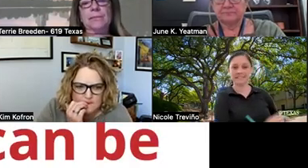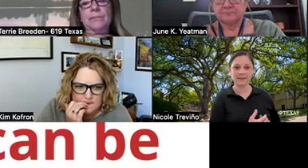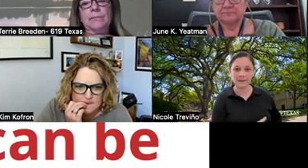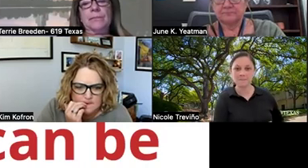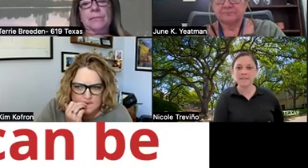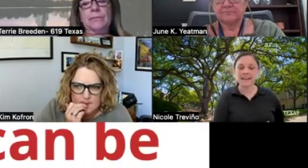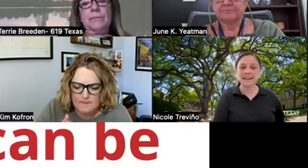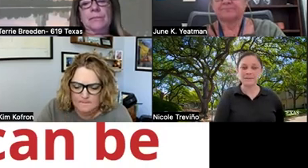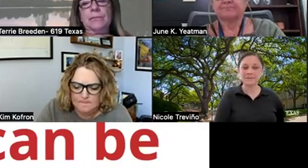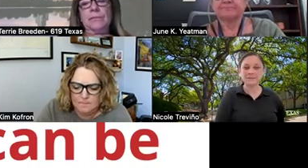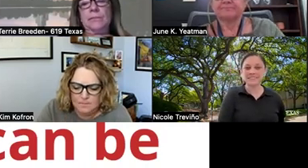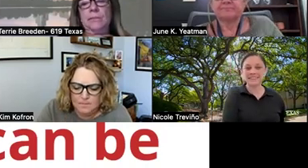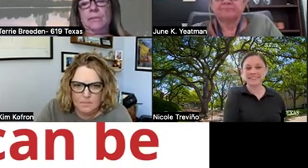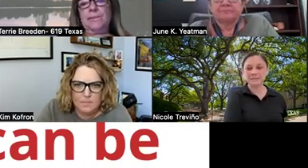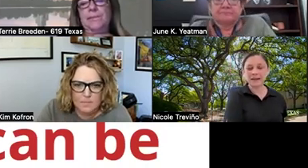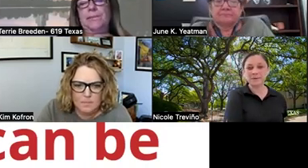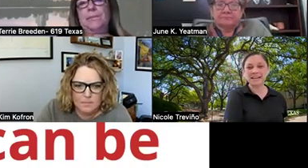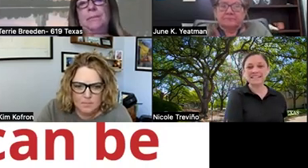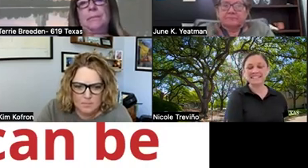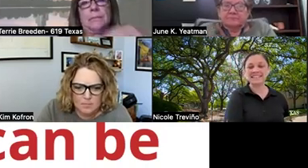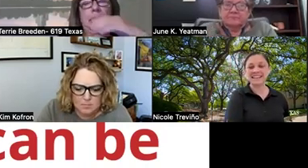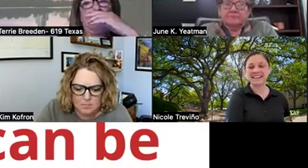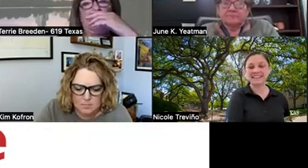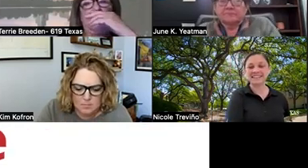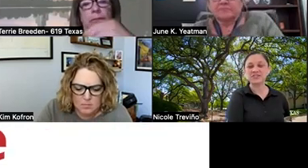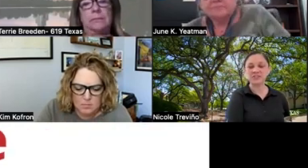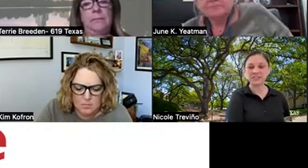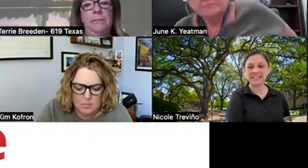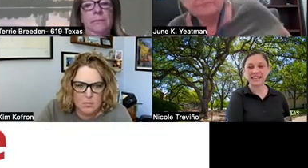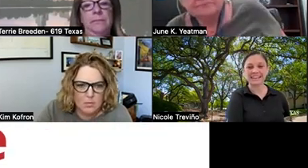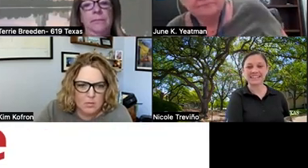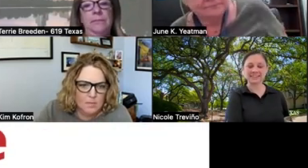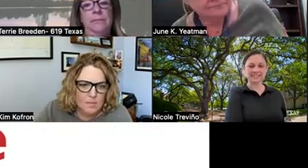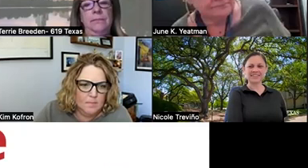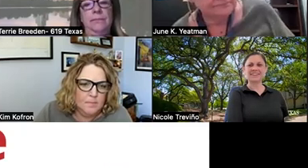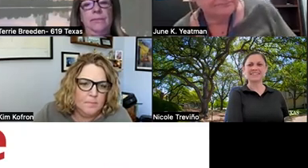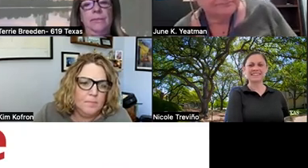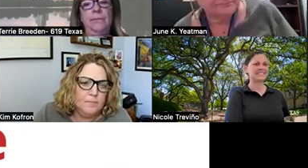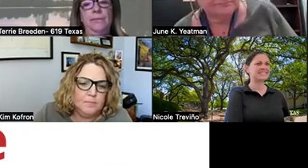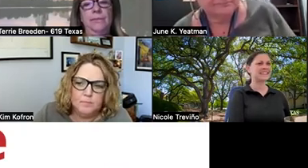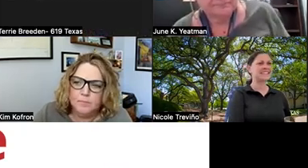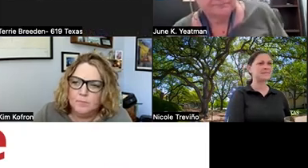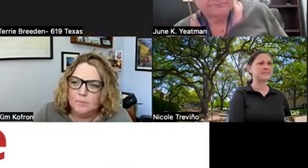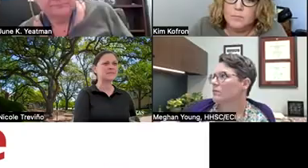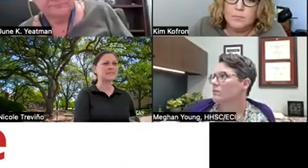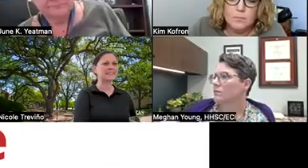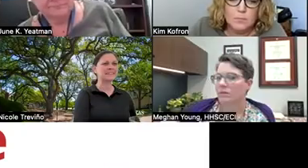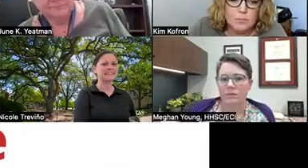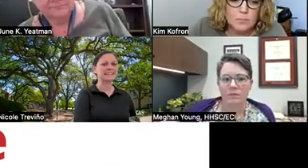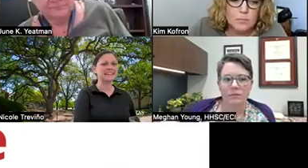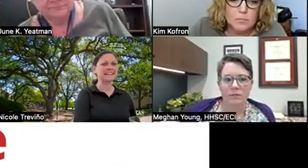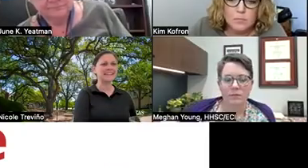Oh, it is. Okay. Think about what ideas should, and sorry, the slides keep